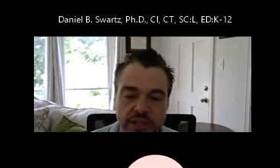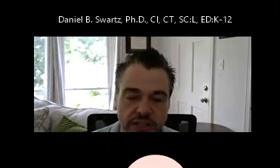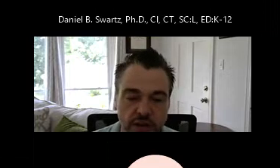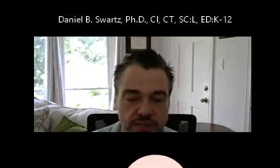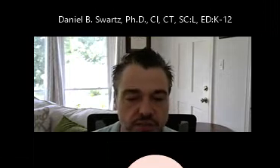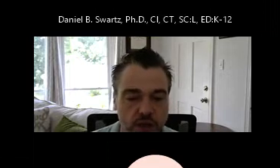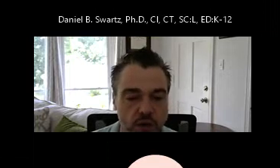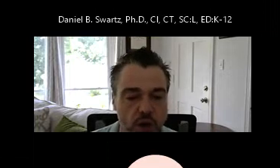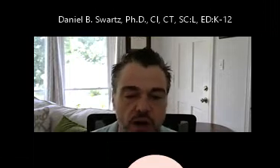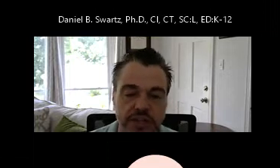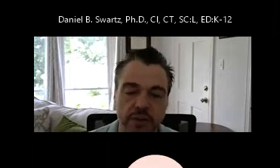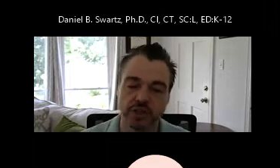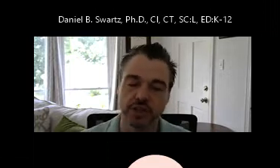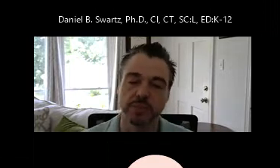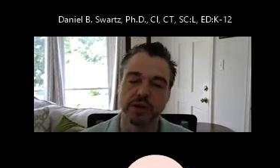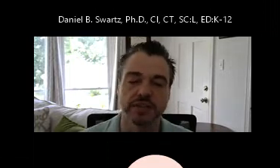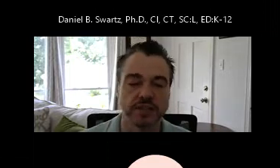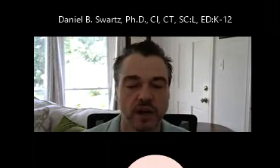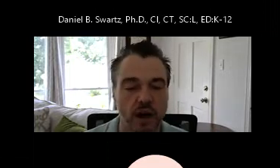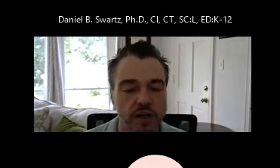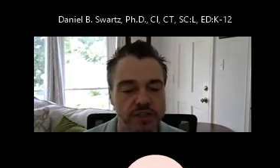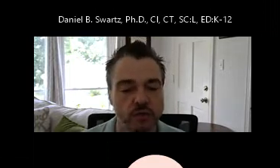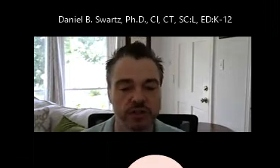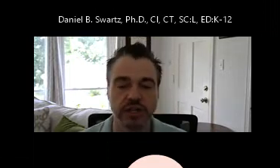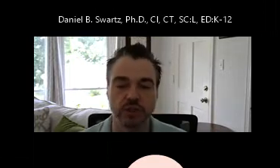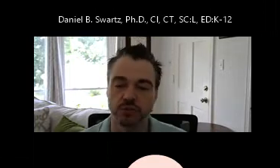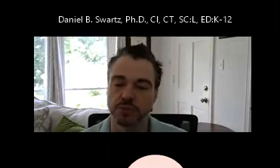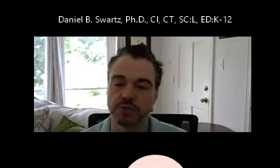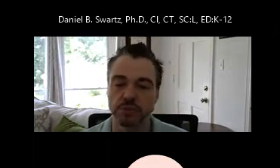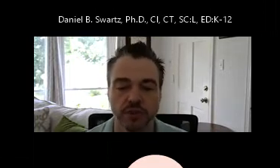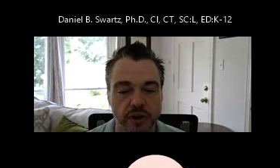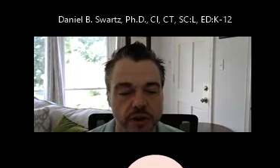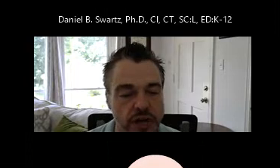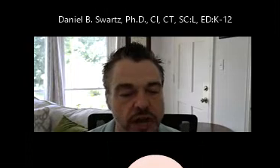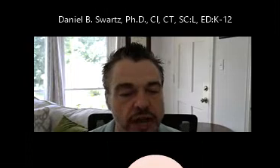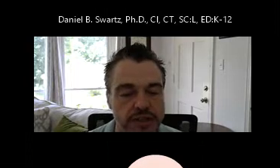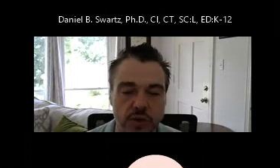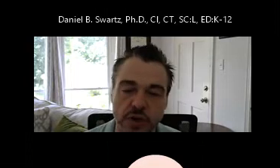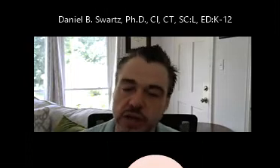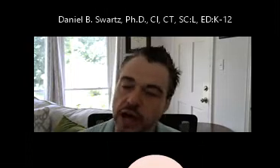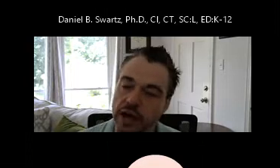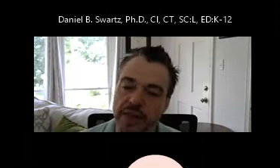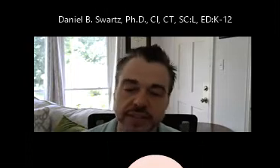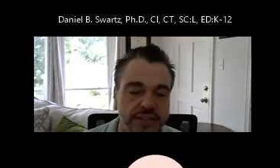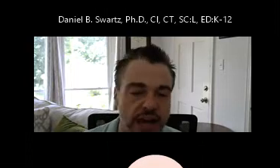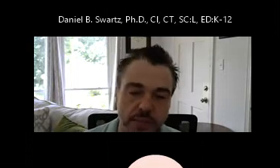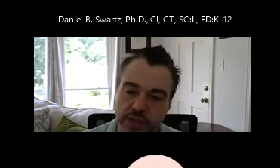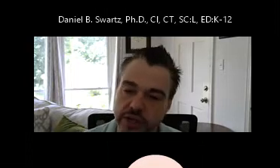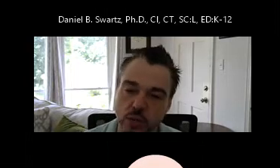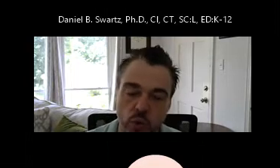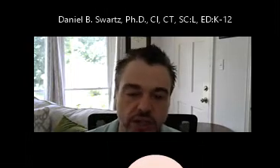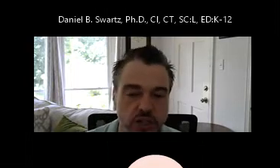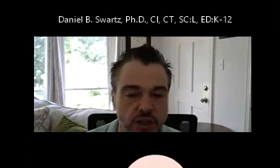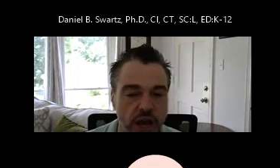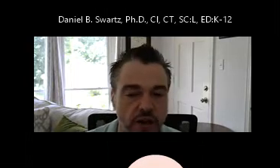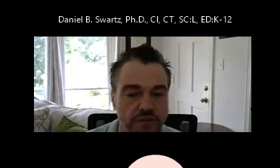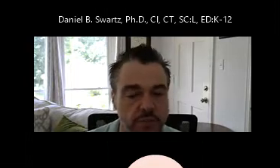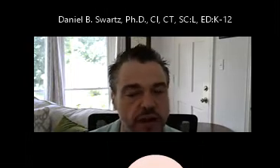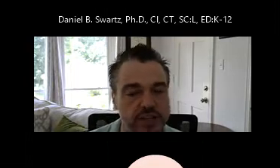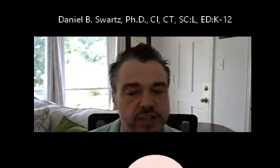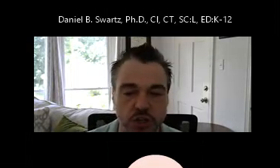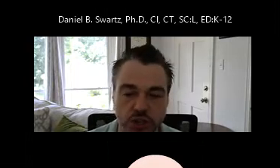time study itself. So our time study period is August 14th through September 3rd. And so that's the time during